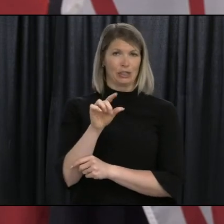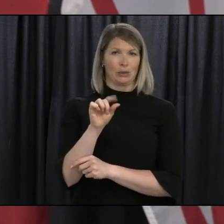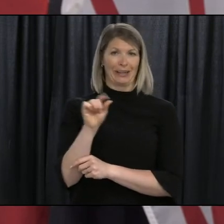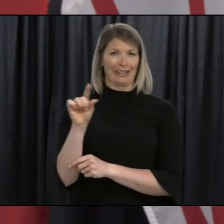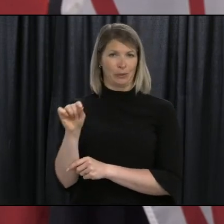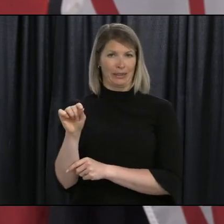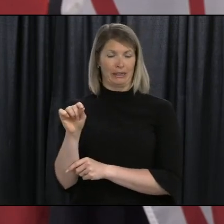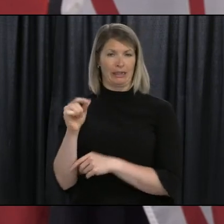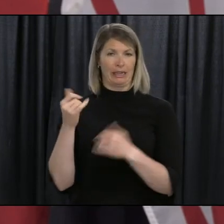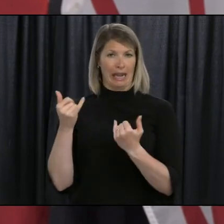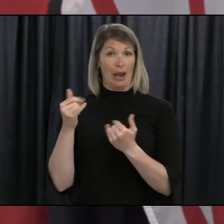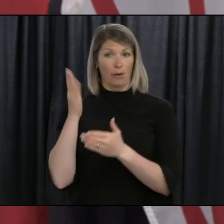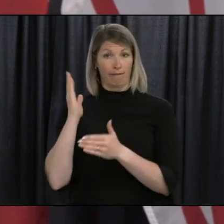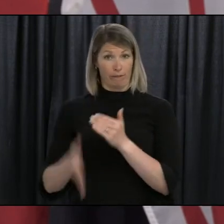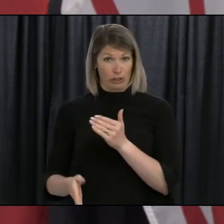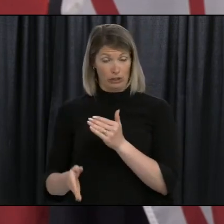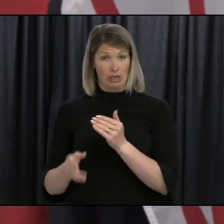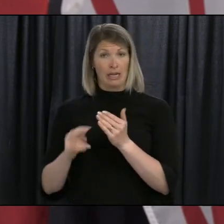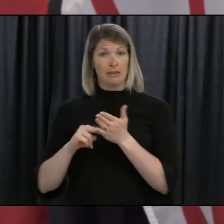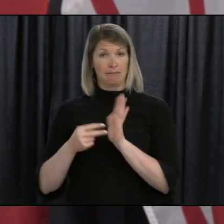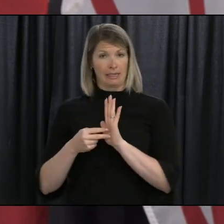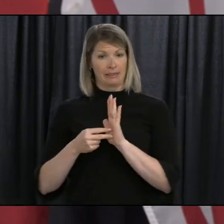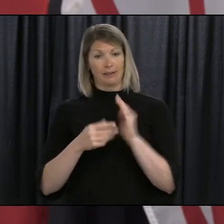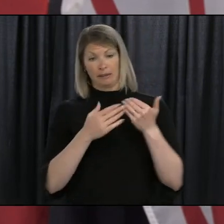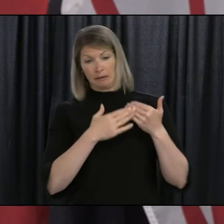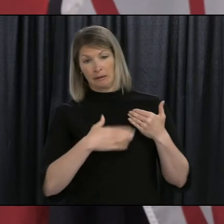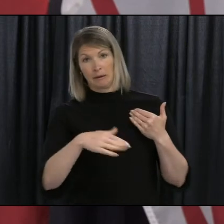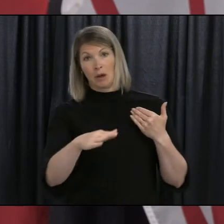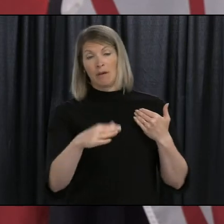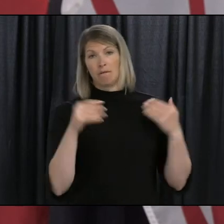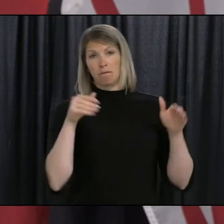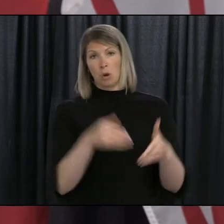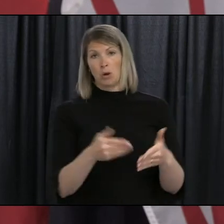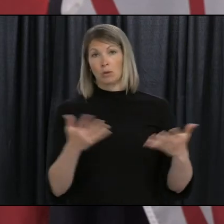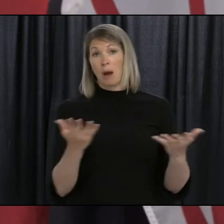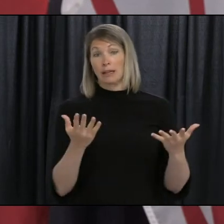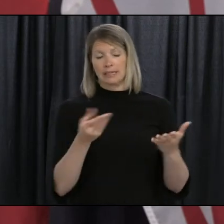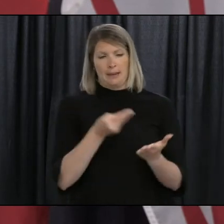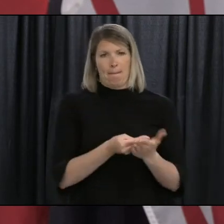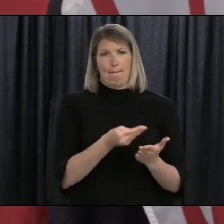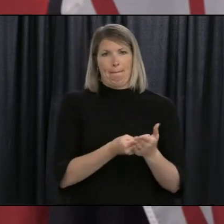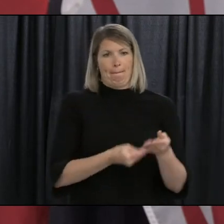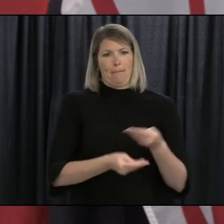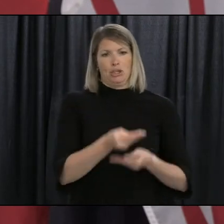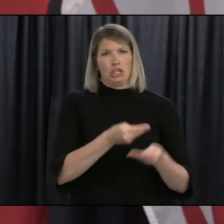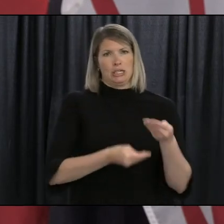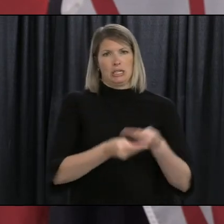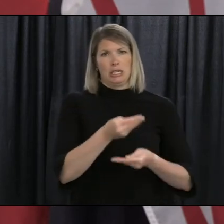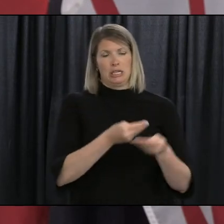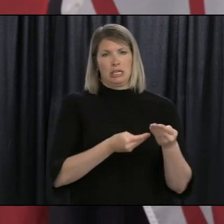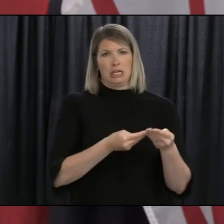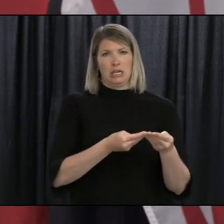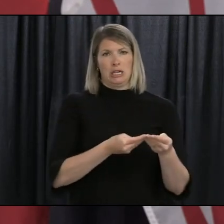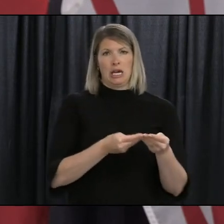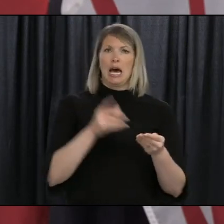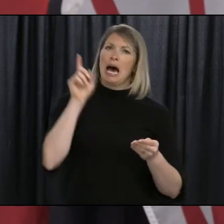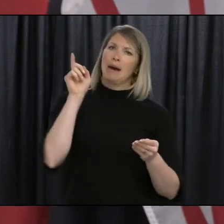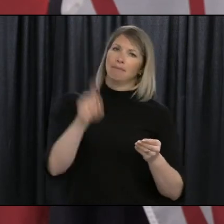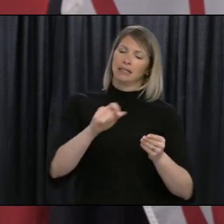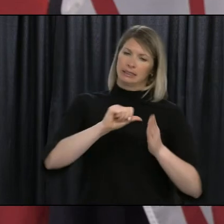now turned towards budgeting. Let me just reiterate that a budget is